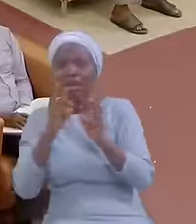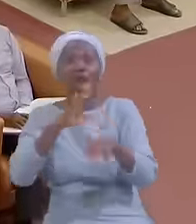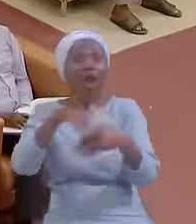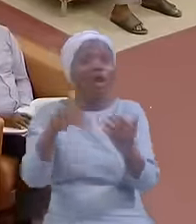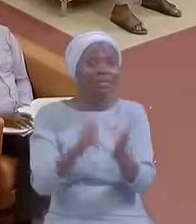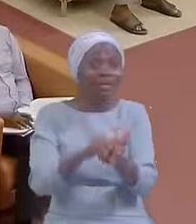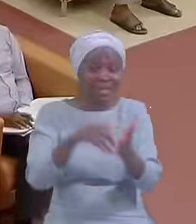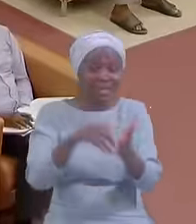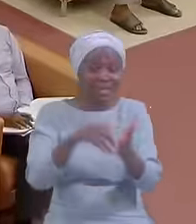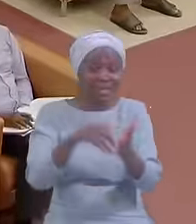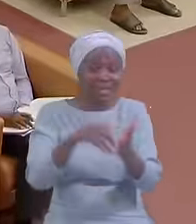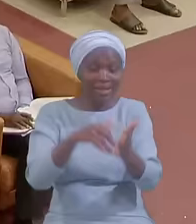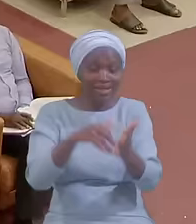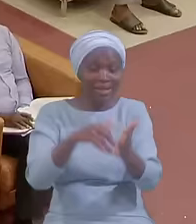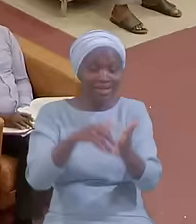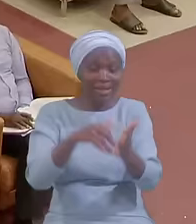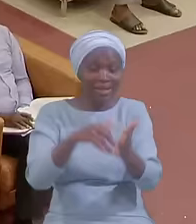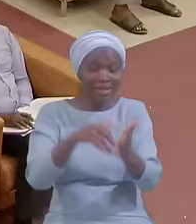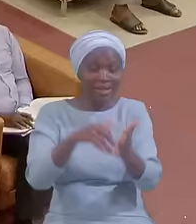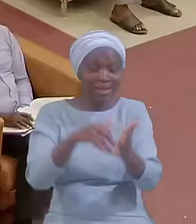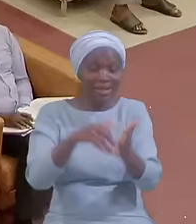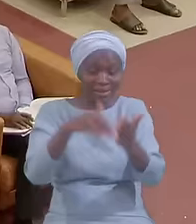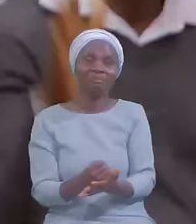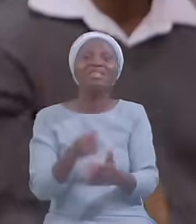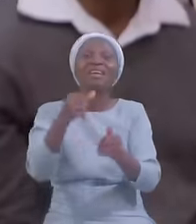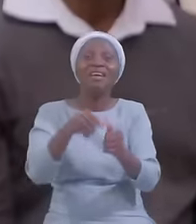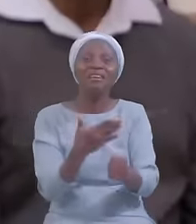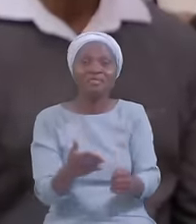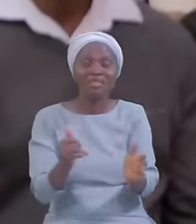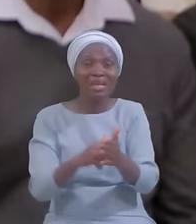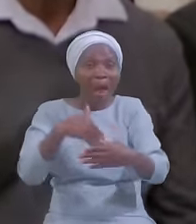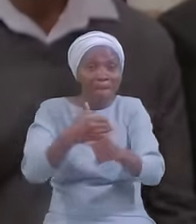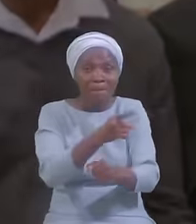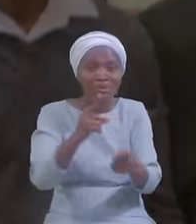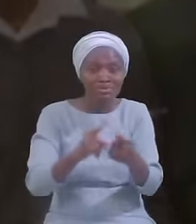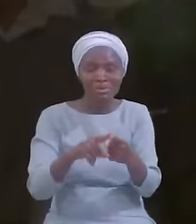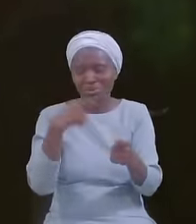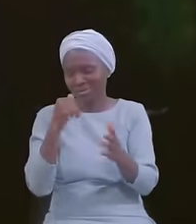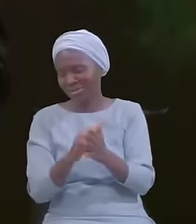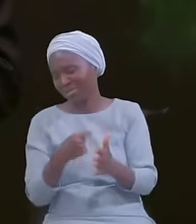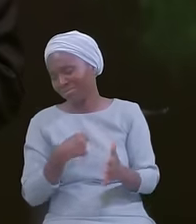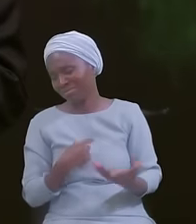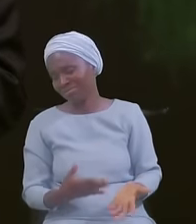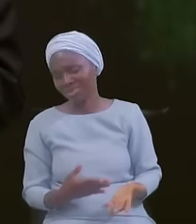away in Jesus' name. Everything that makes you to say, I wonder,